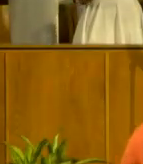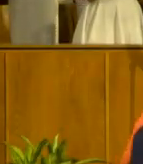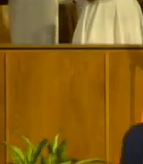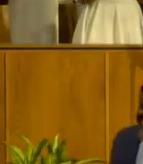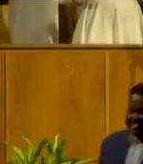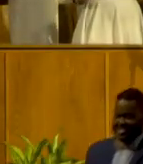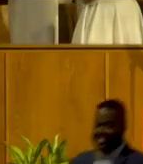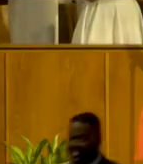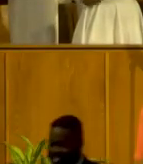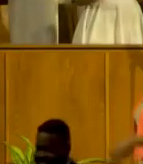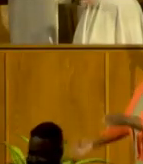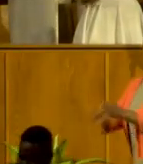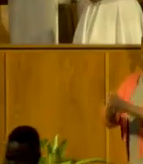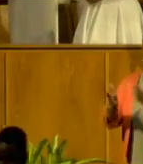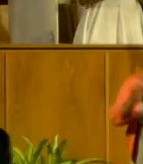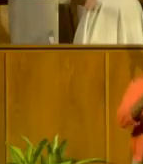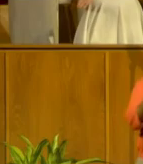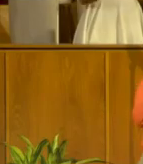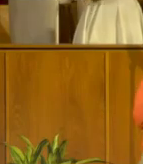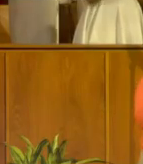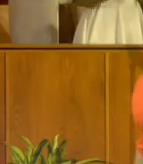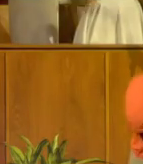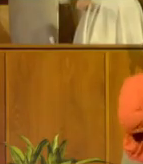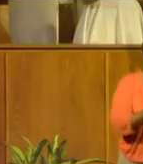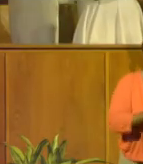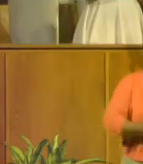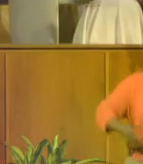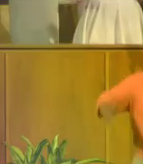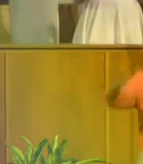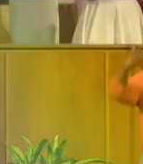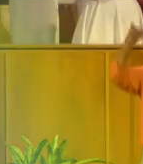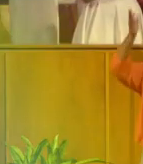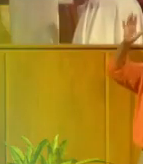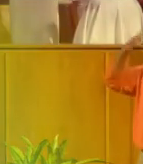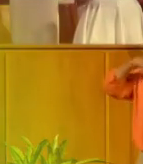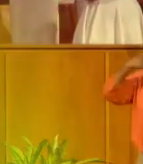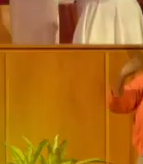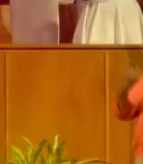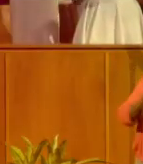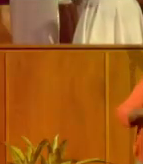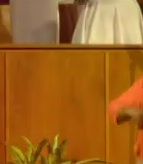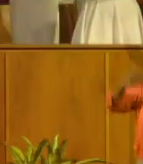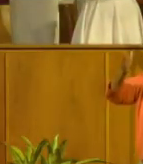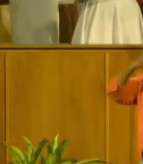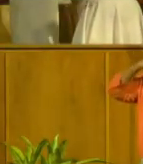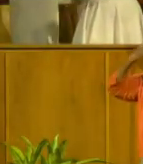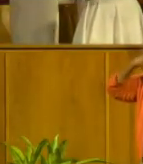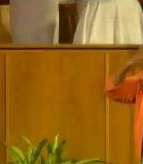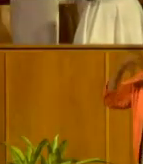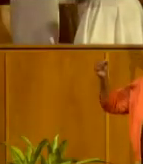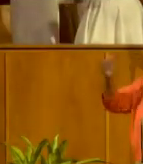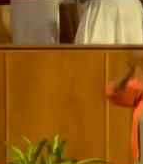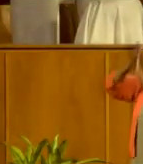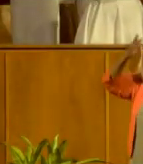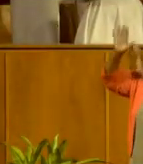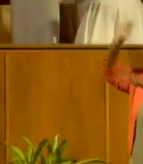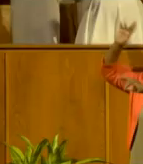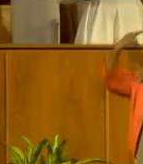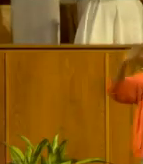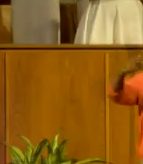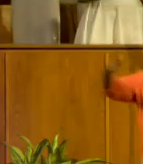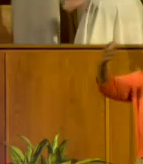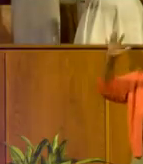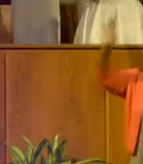Come on, just love up on them, just love up on them, just love up on them. God, we love you. God, we thank you. God, we worship you. You're so